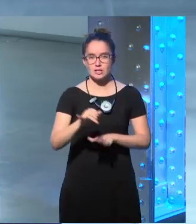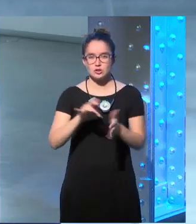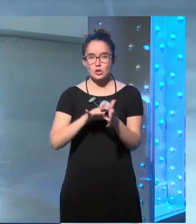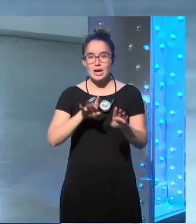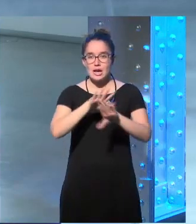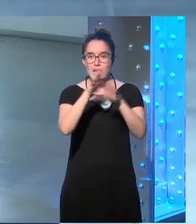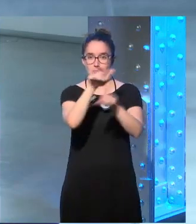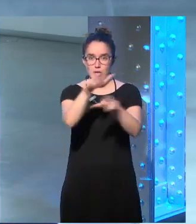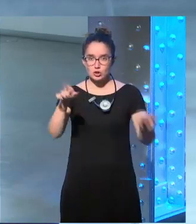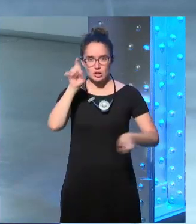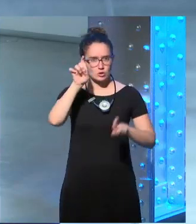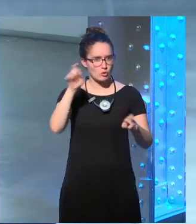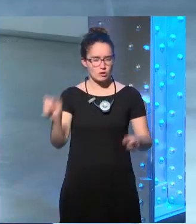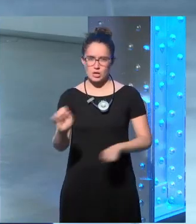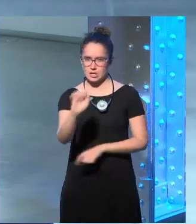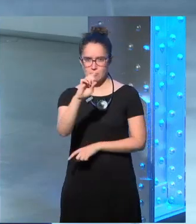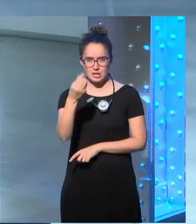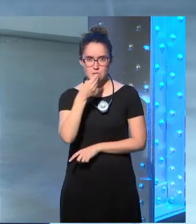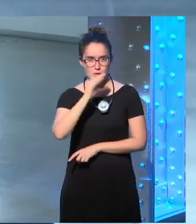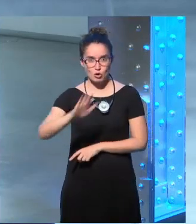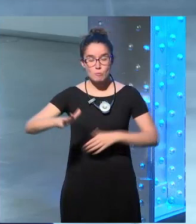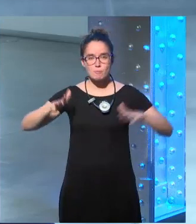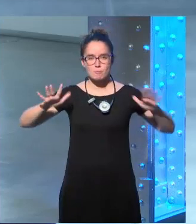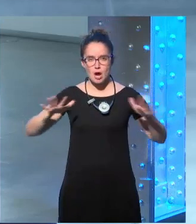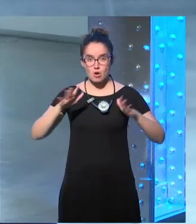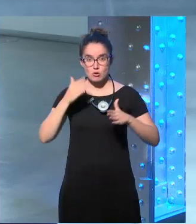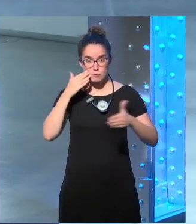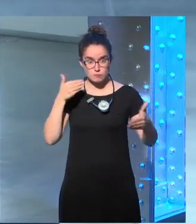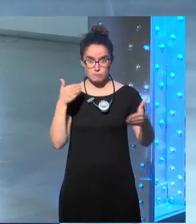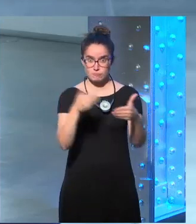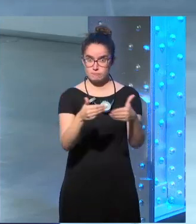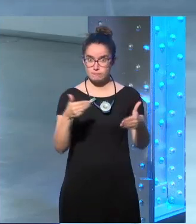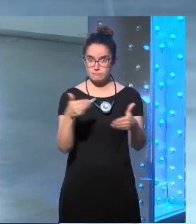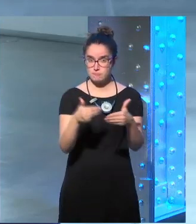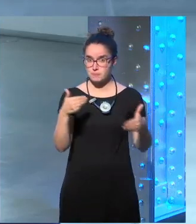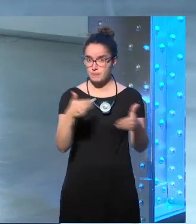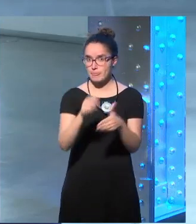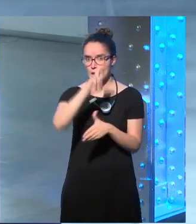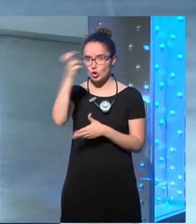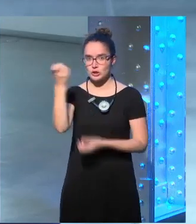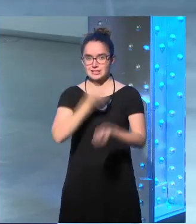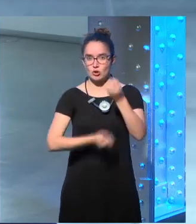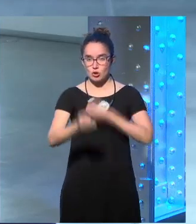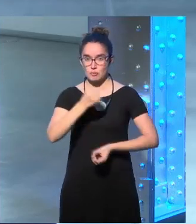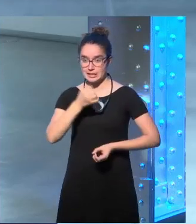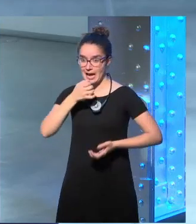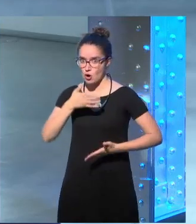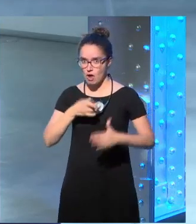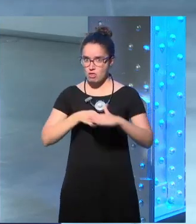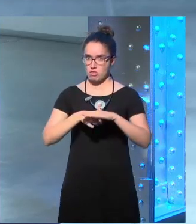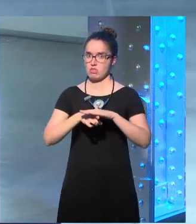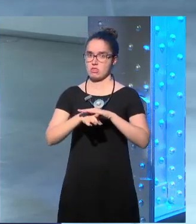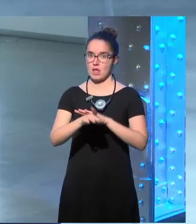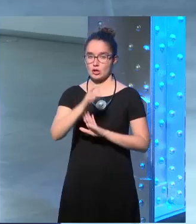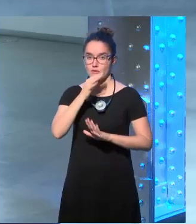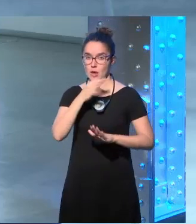developed world, the education is the most educated and qualified one. But I see that in the short term, the